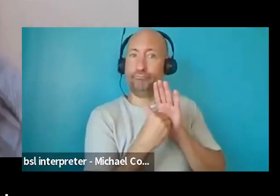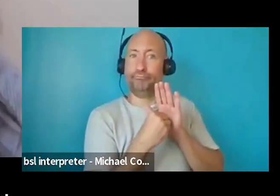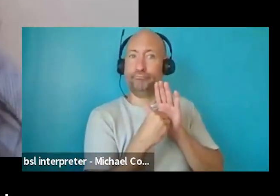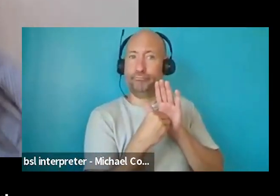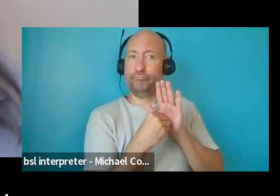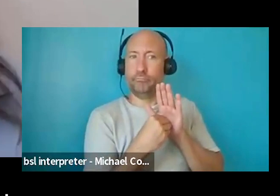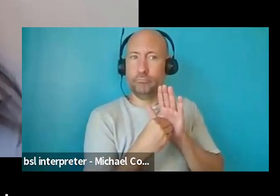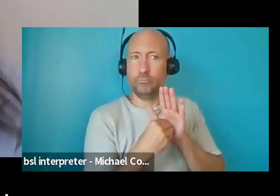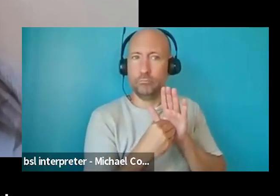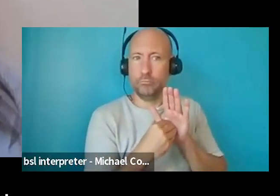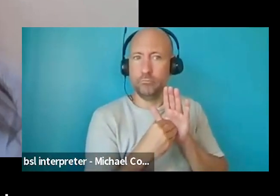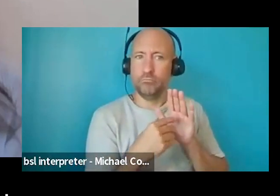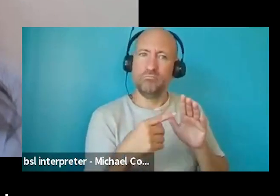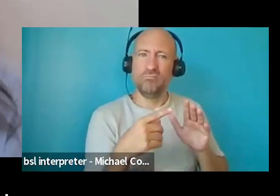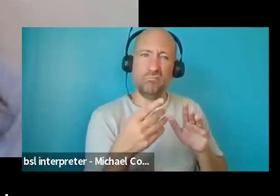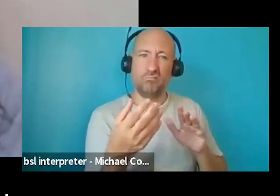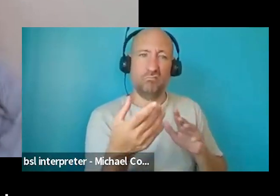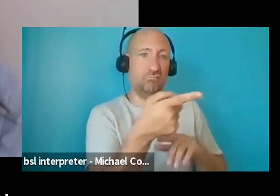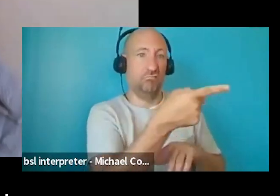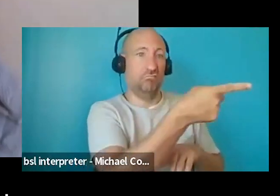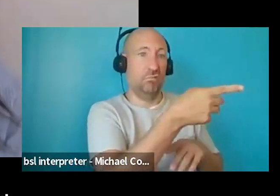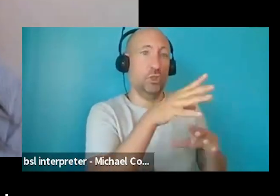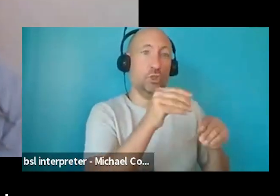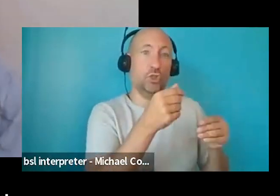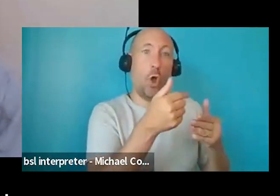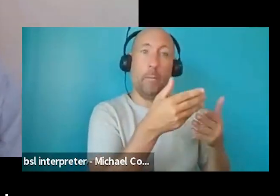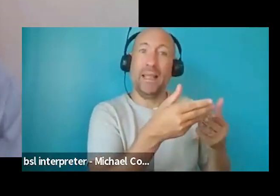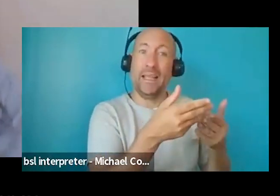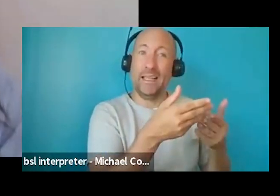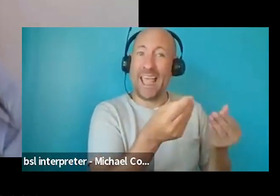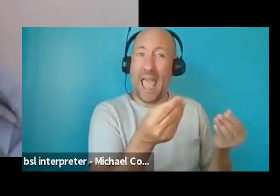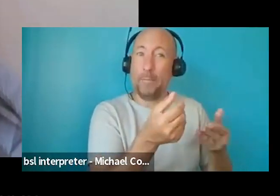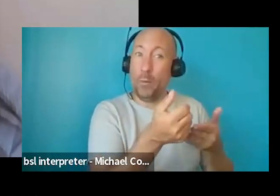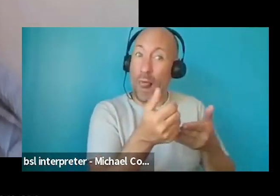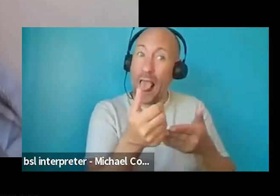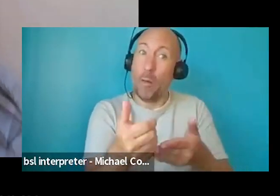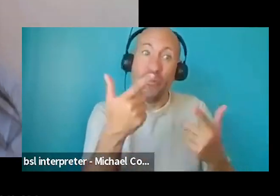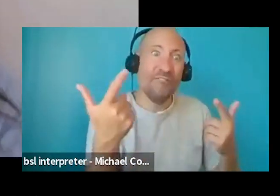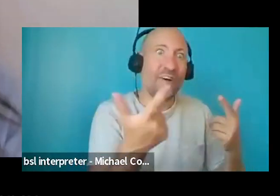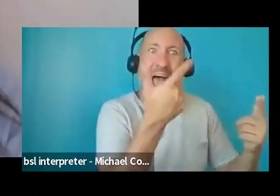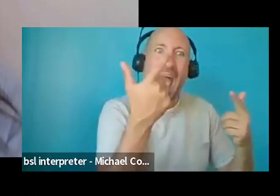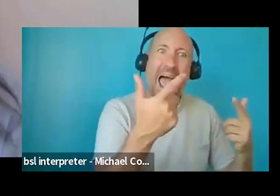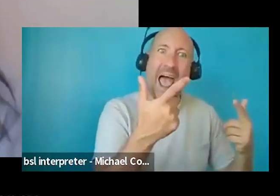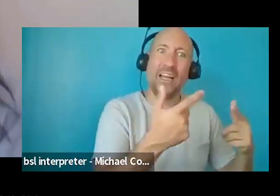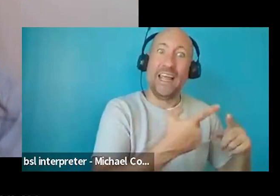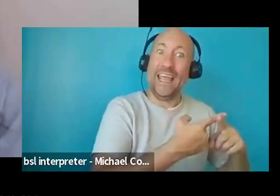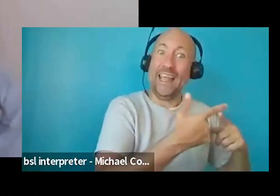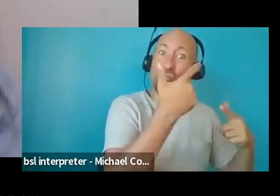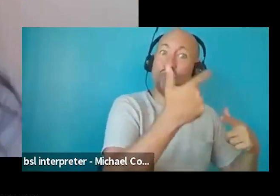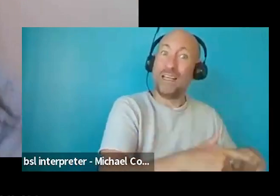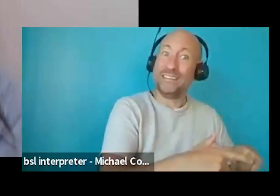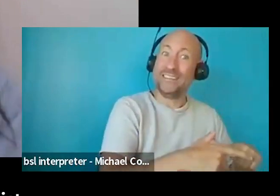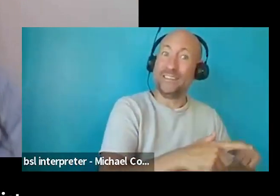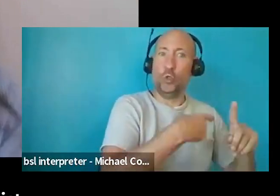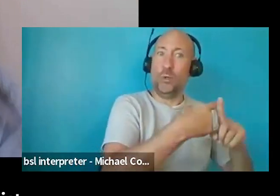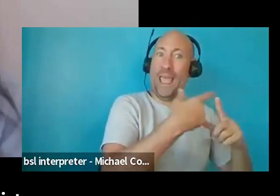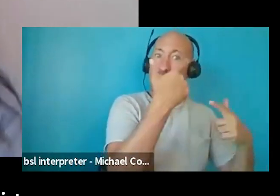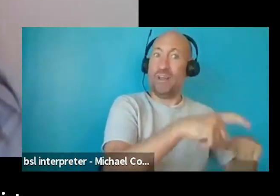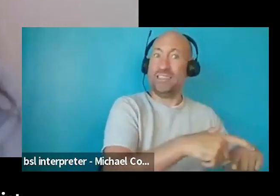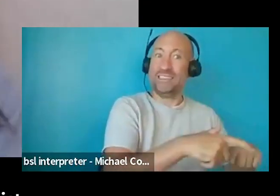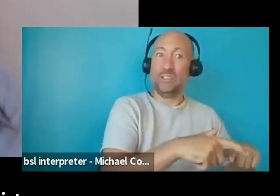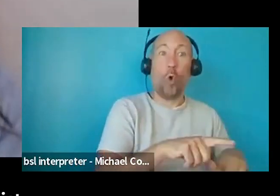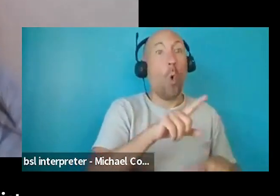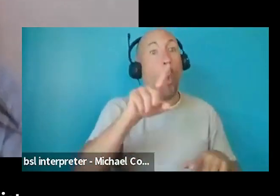support of Stopgap a UK residency, or you can contact an Italian residency that